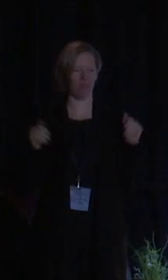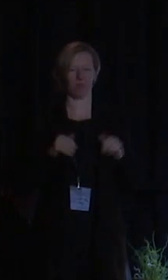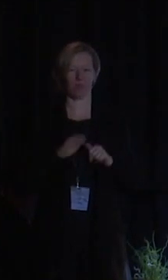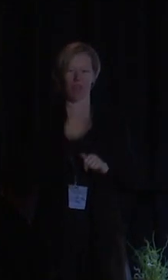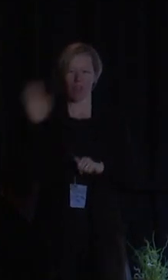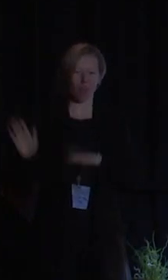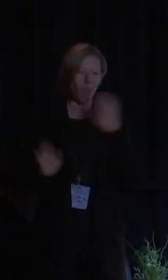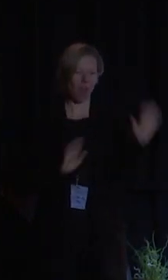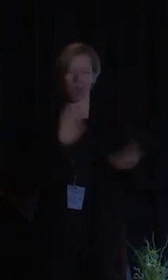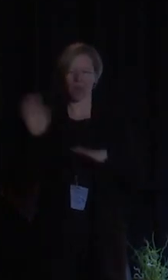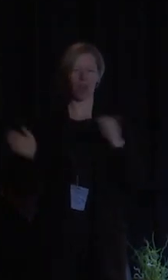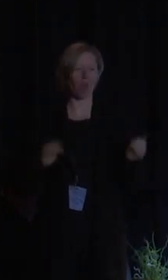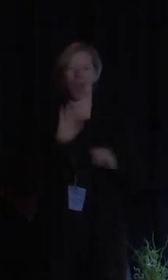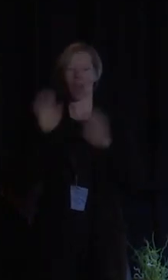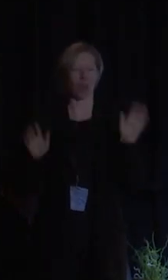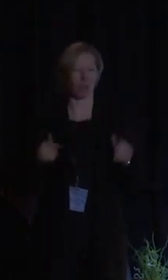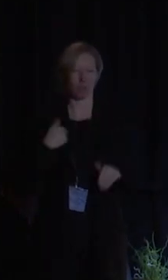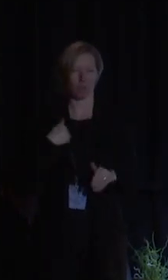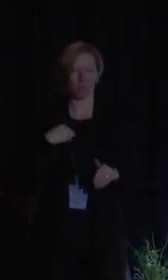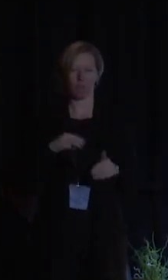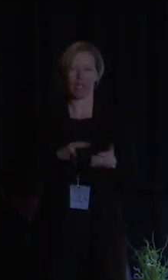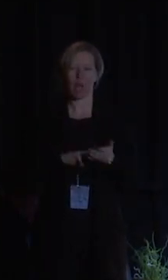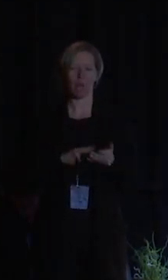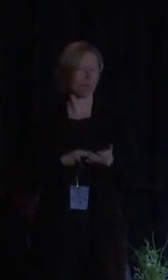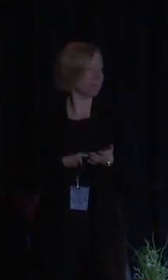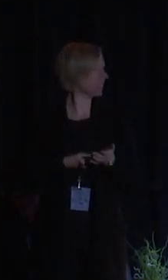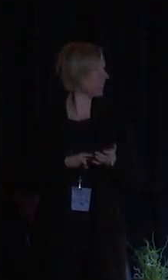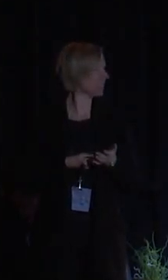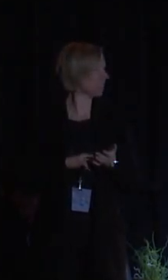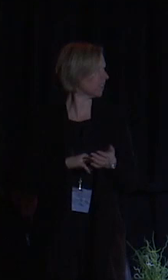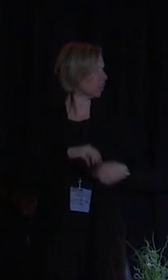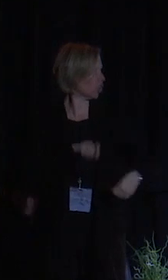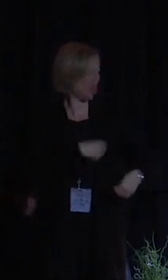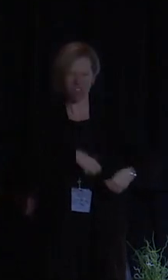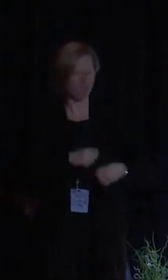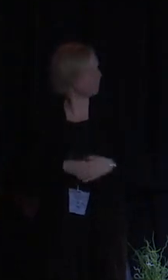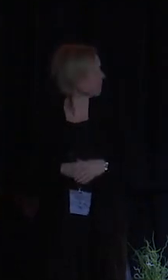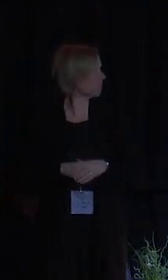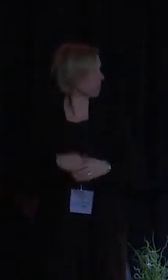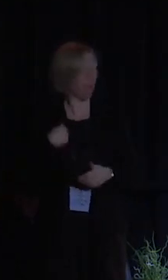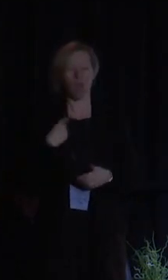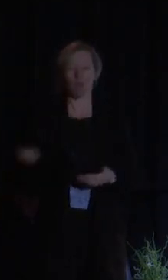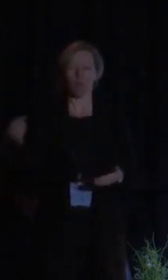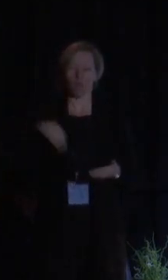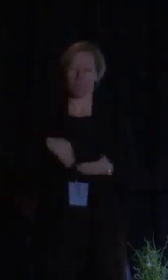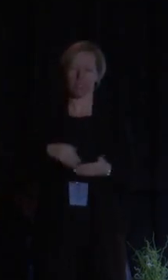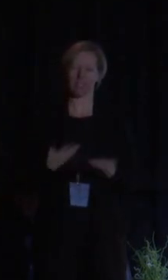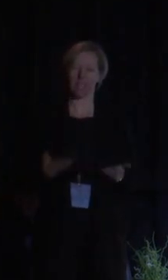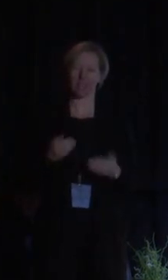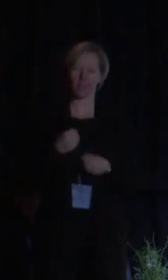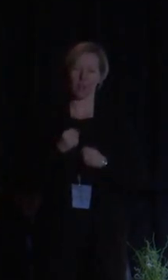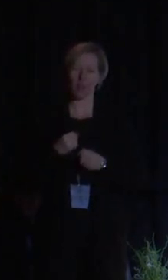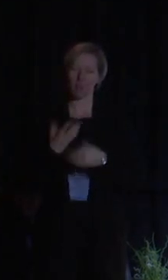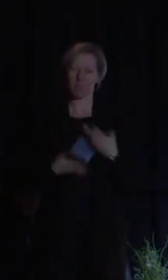hello, hello. Greetings, greetings. Yes, I am Mrs. Mama Cookery. I've come here to explain to you